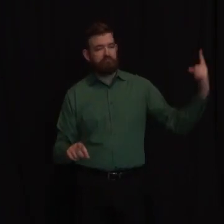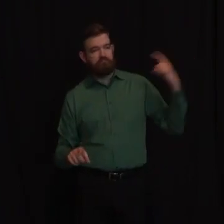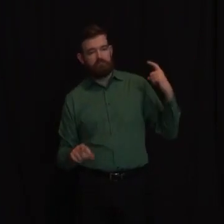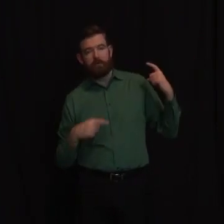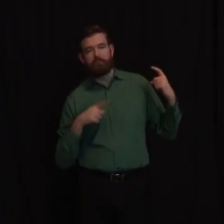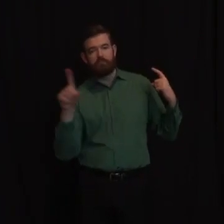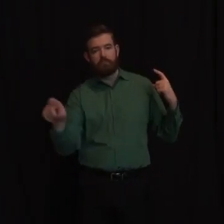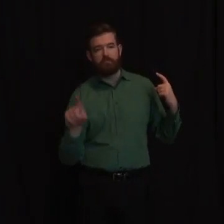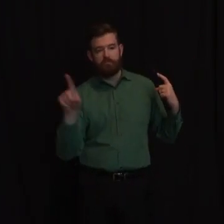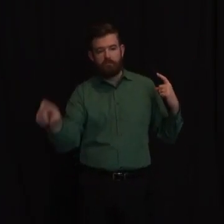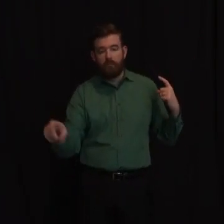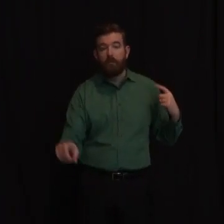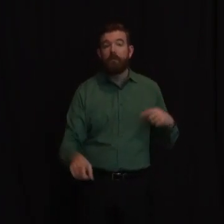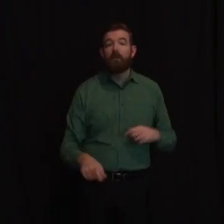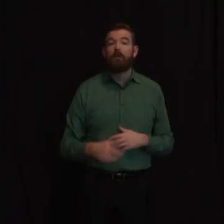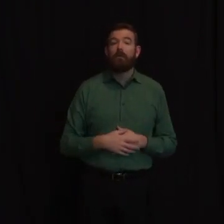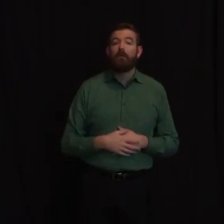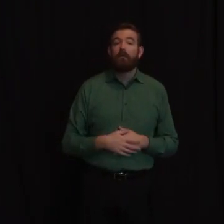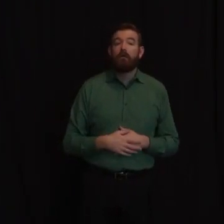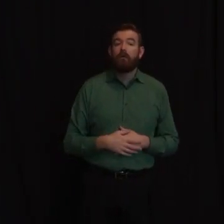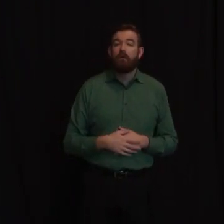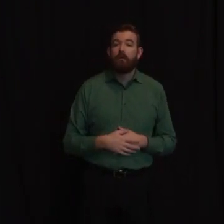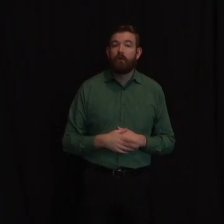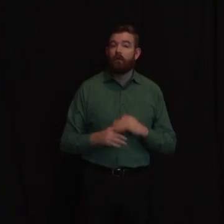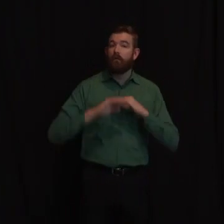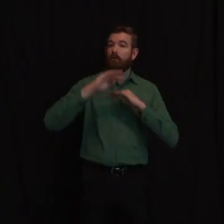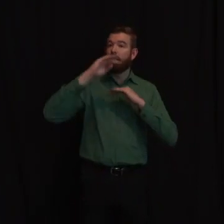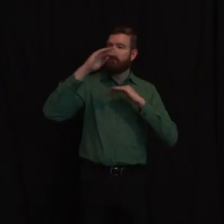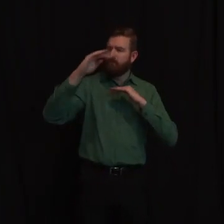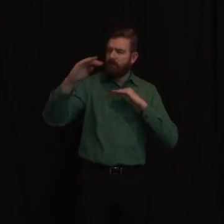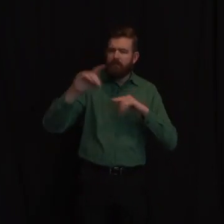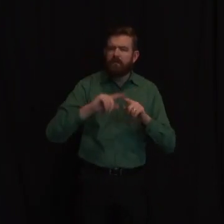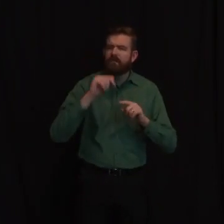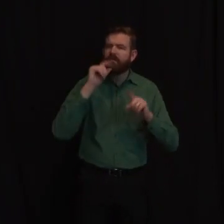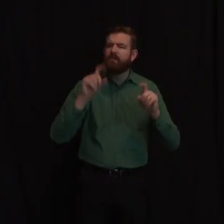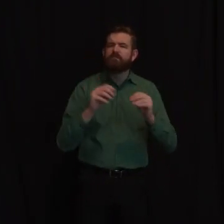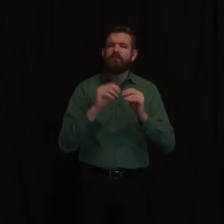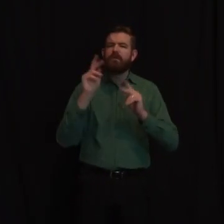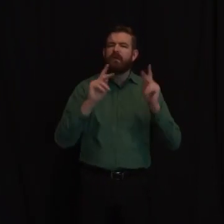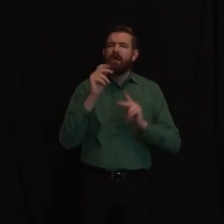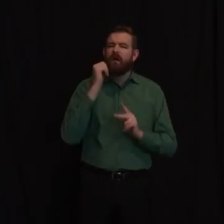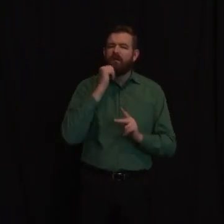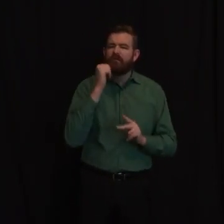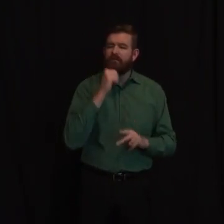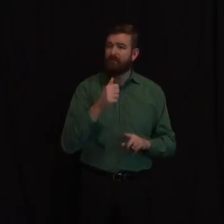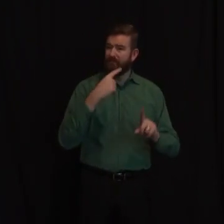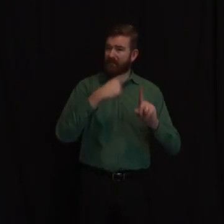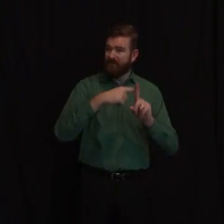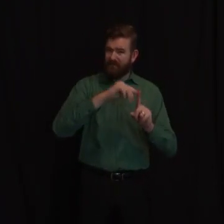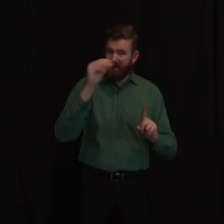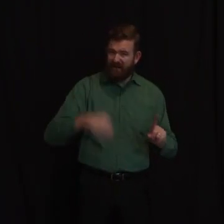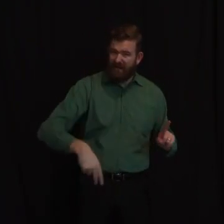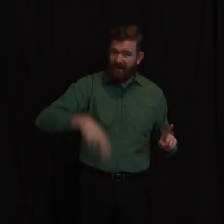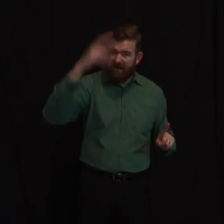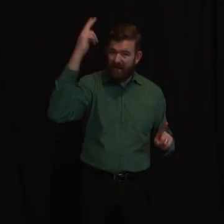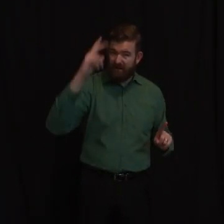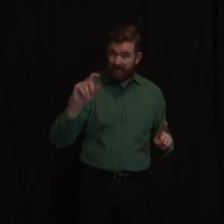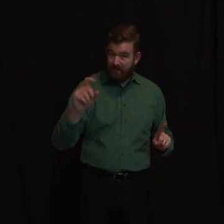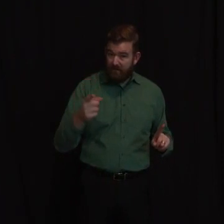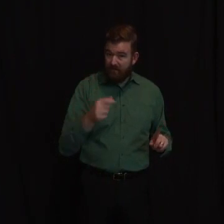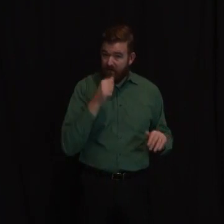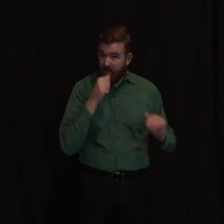flattening if you aren't testing more people each day and the percentage of positives is so high? Is there data you're not sharing with the public? Families